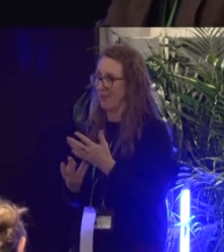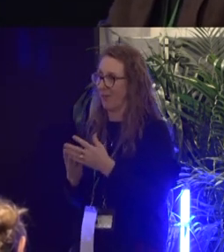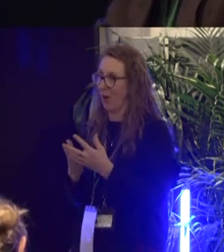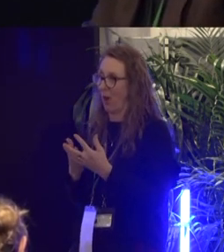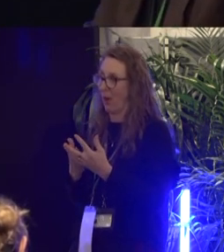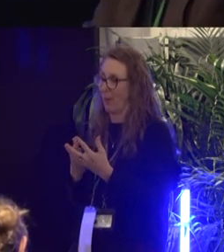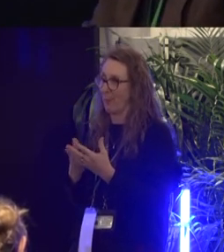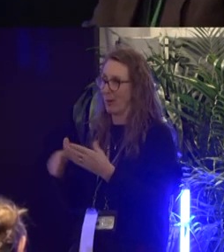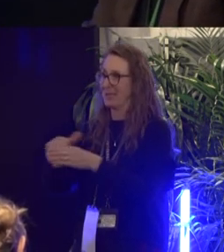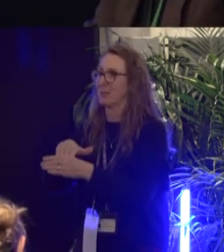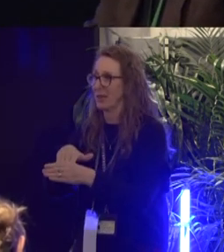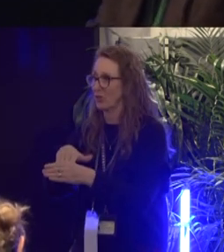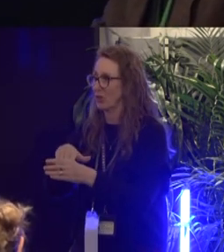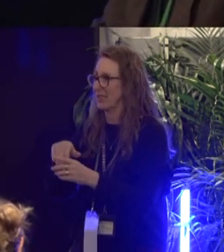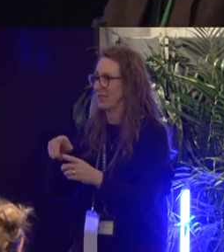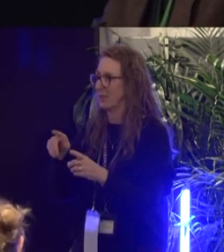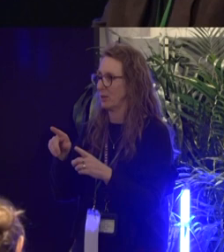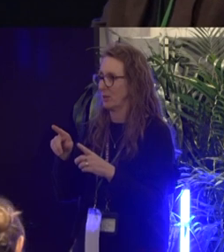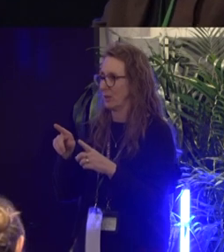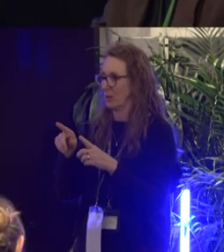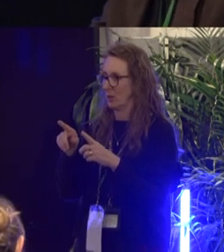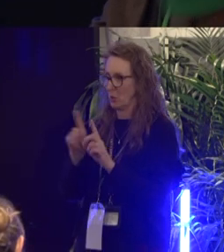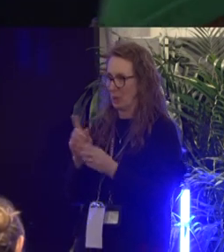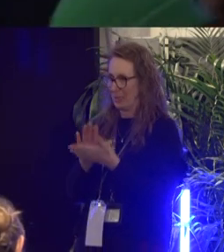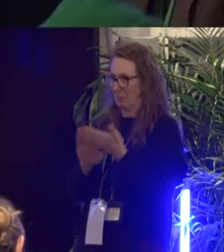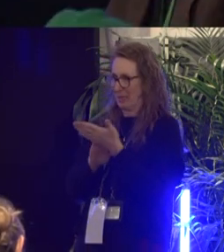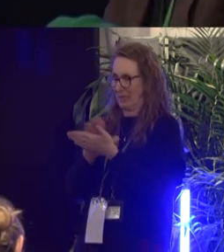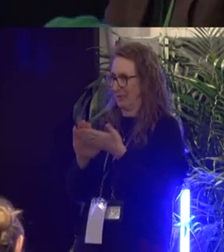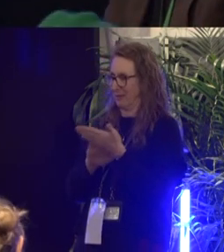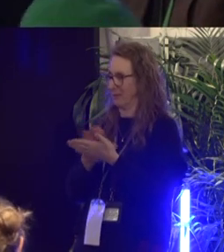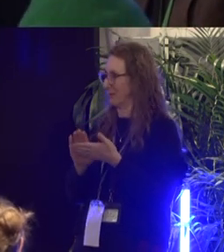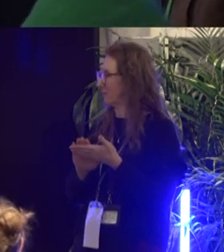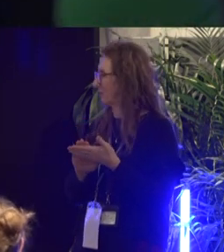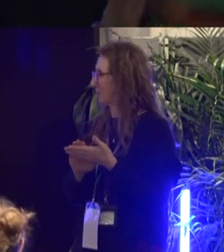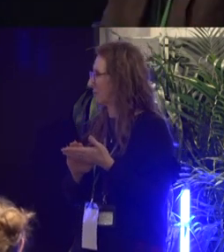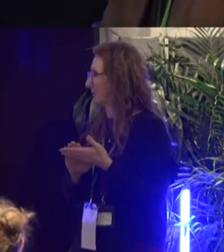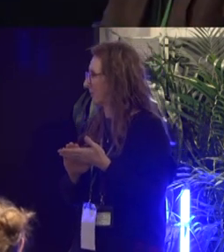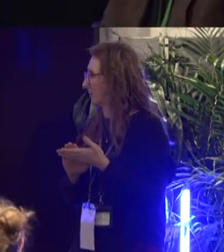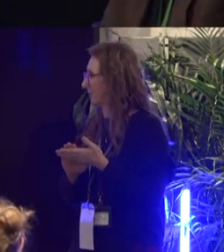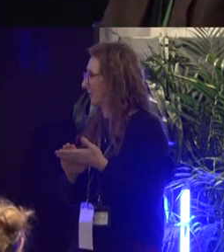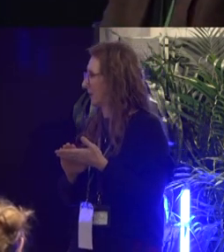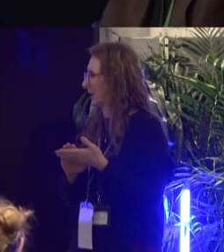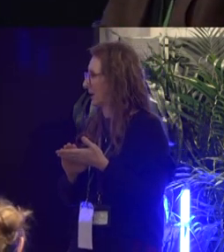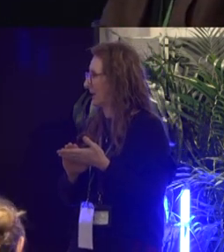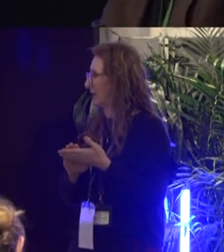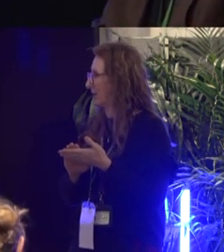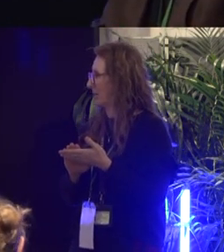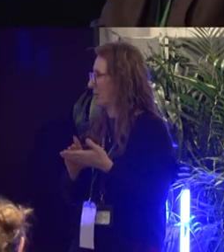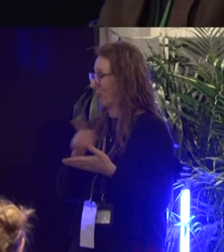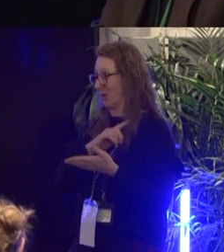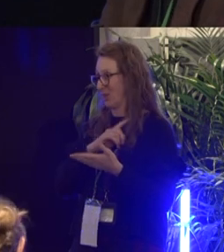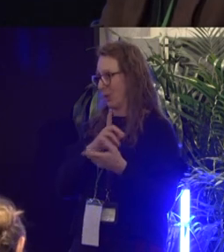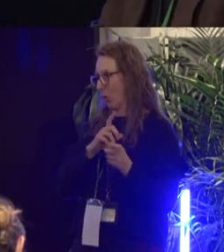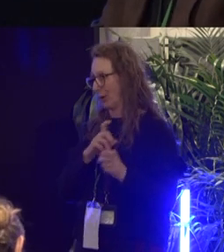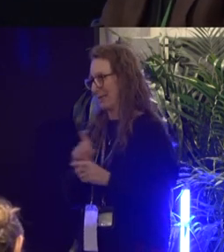participatory, what those things mean, and because there's not really a